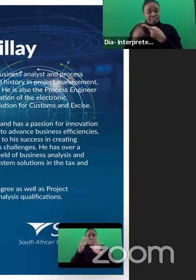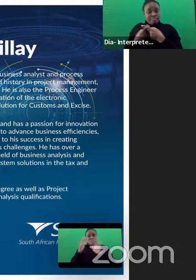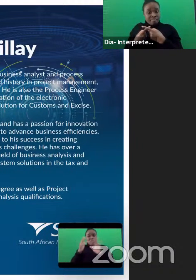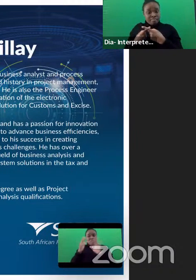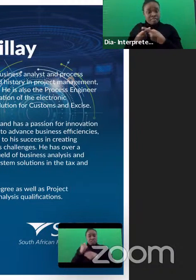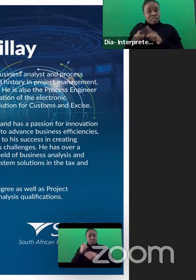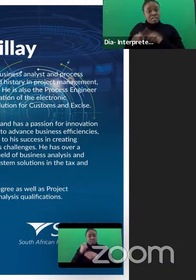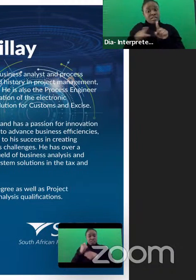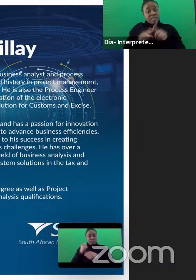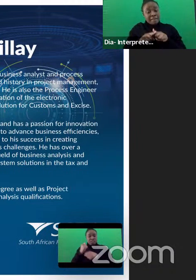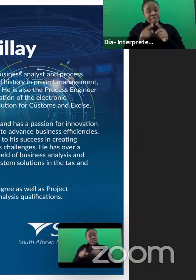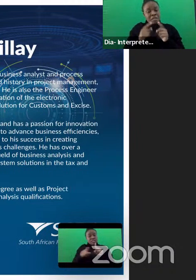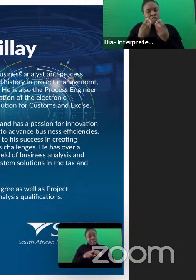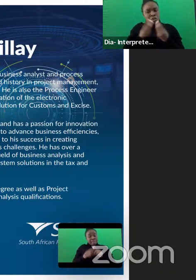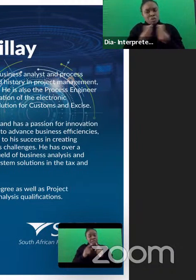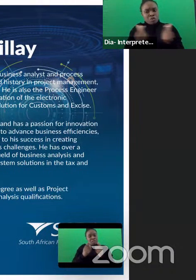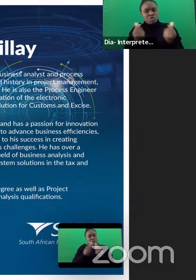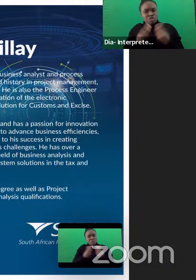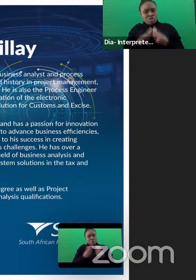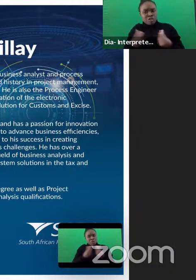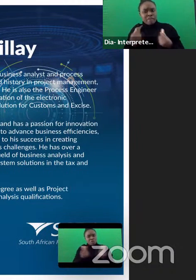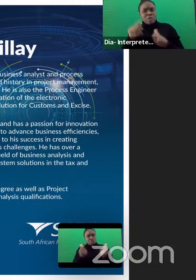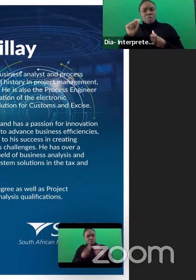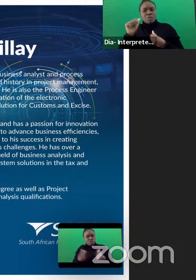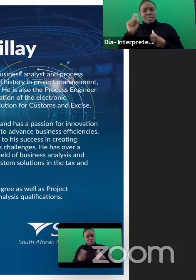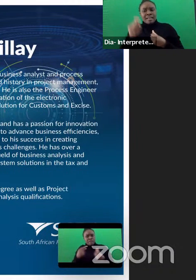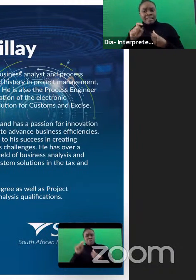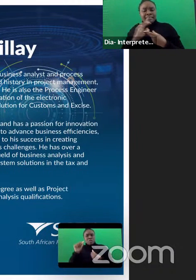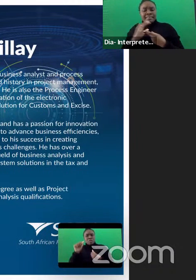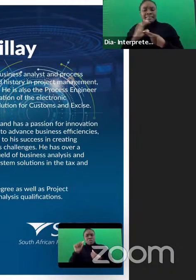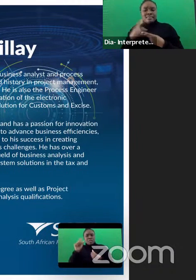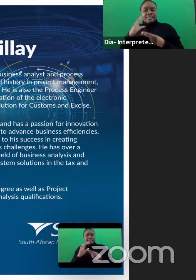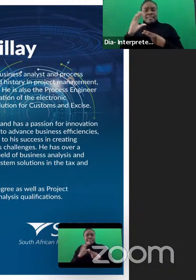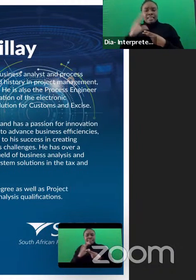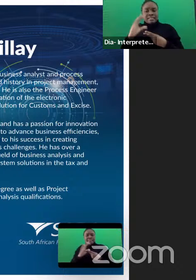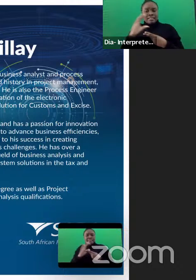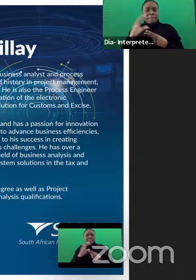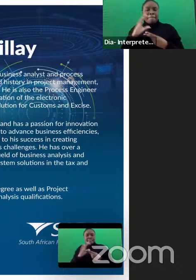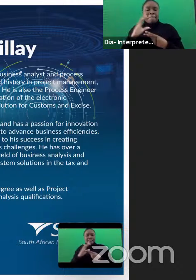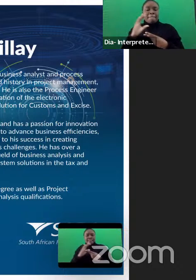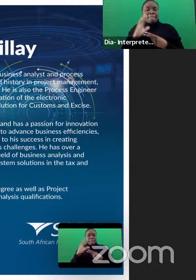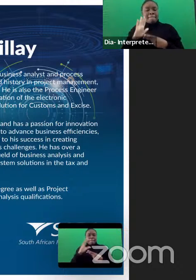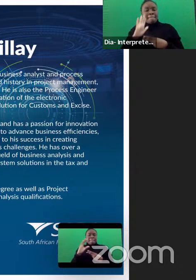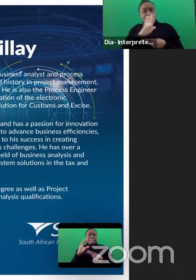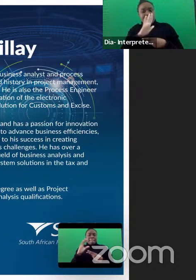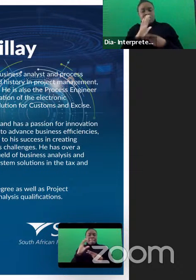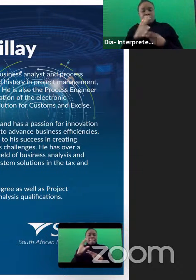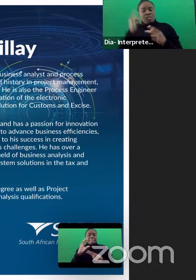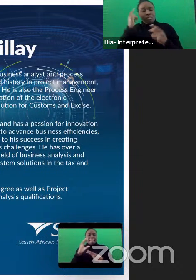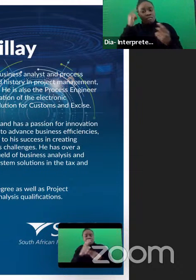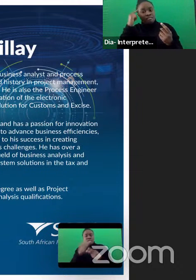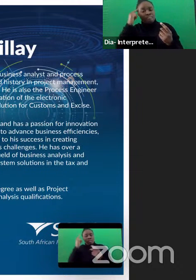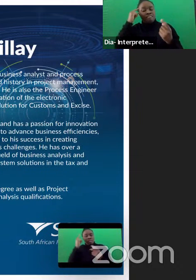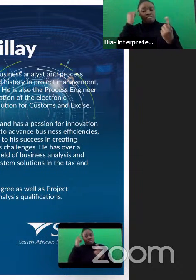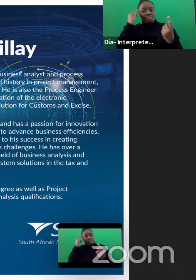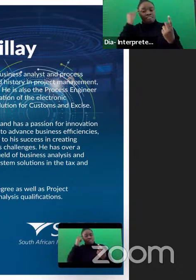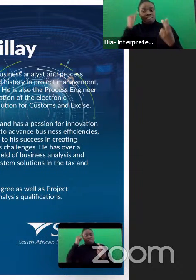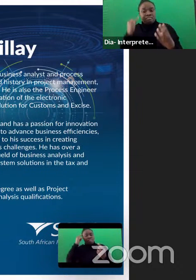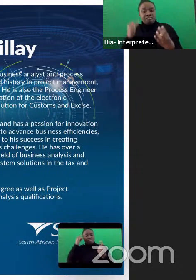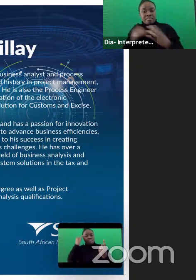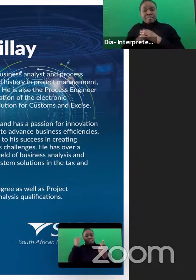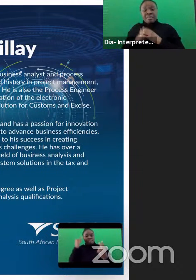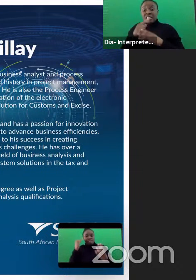system solutions in the tax and the customs revenue authority. Mr. Pillay holds an